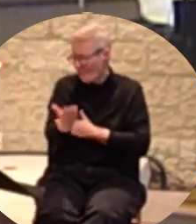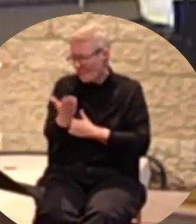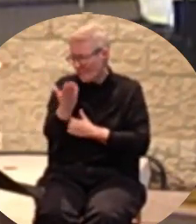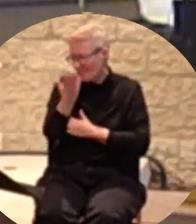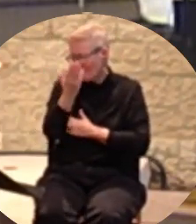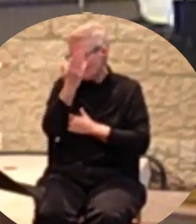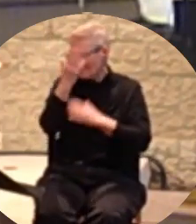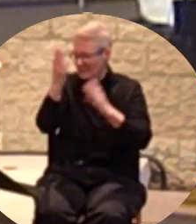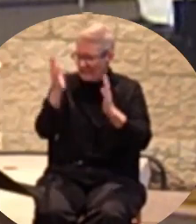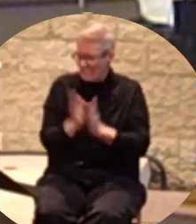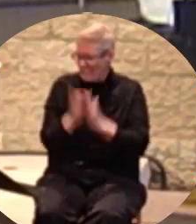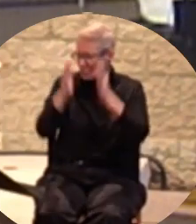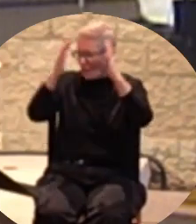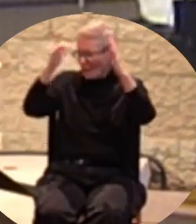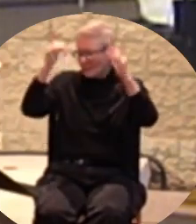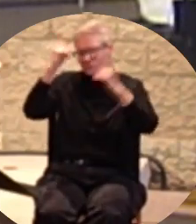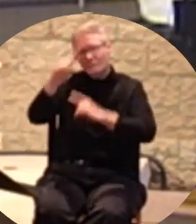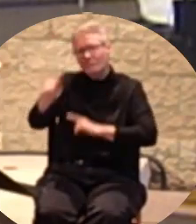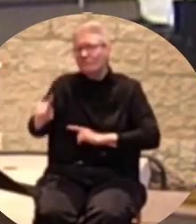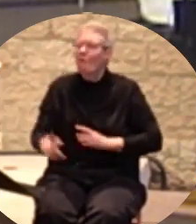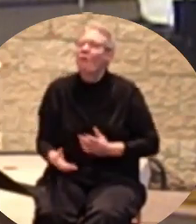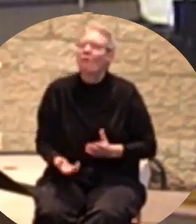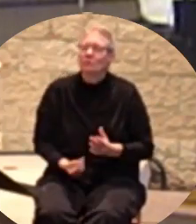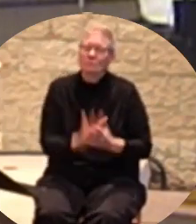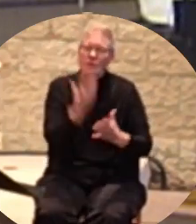morning, praise for them